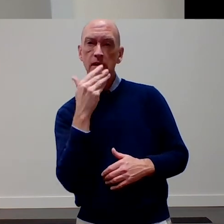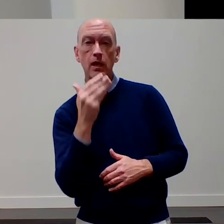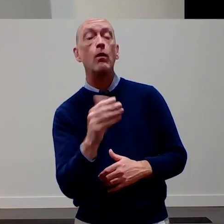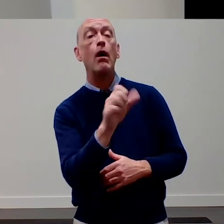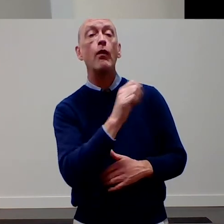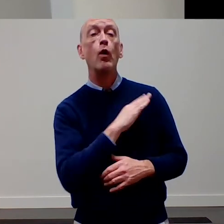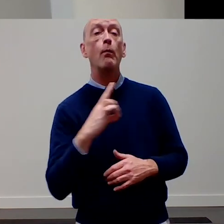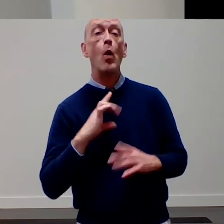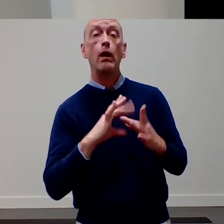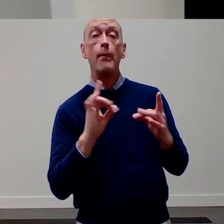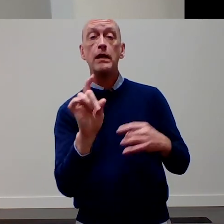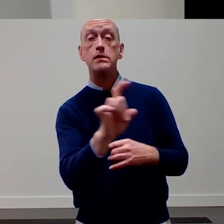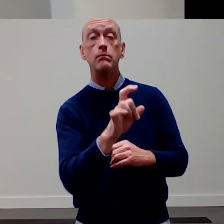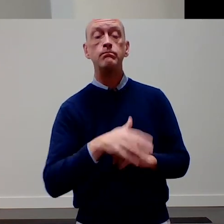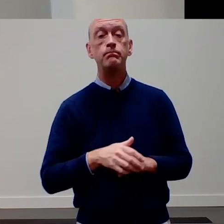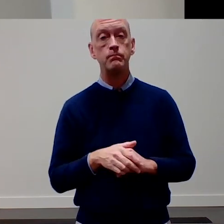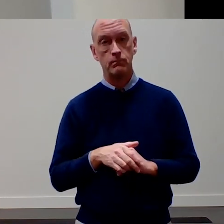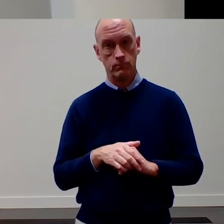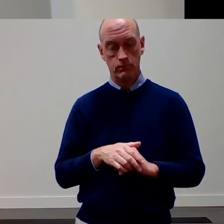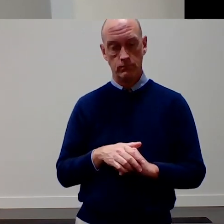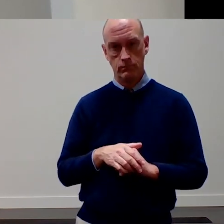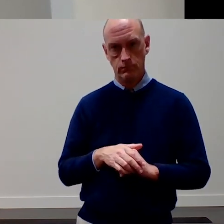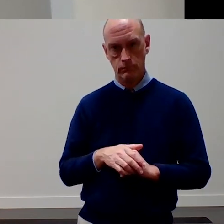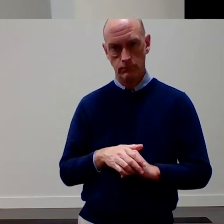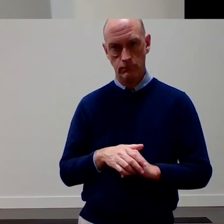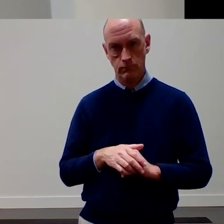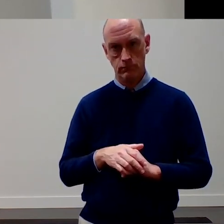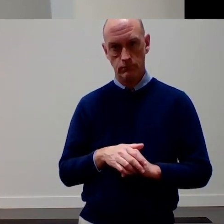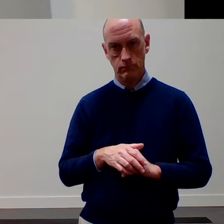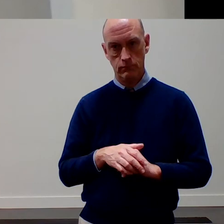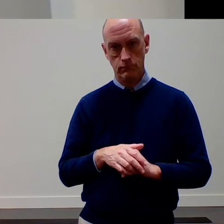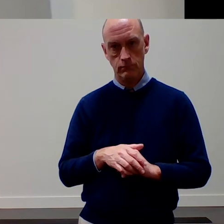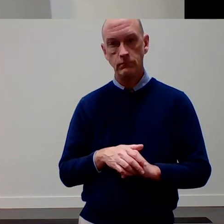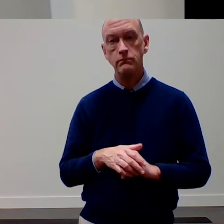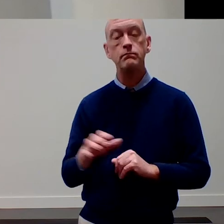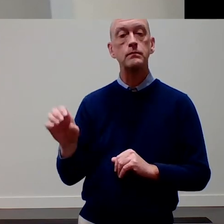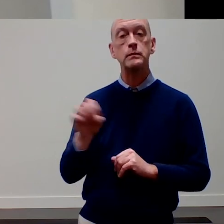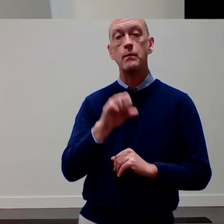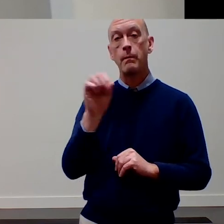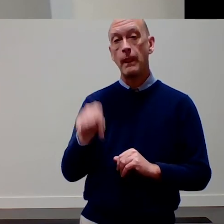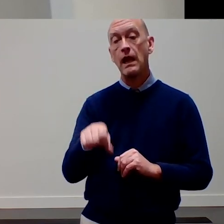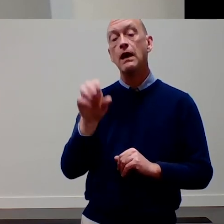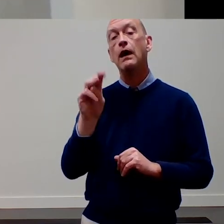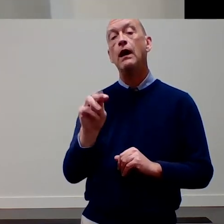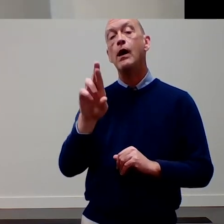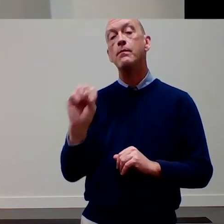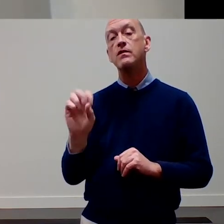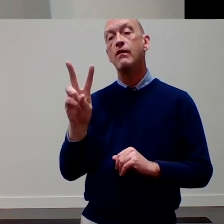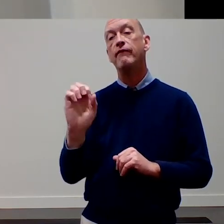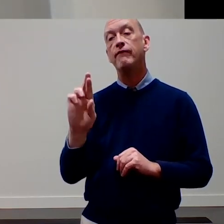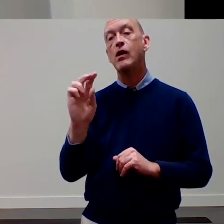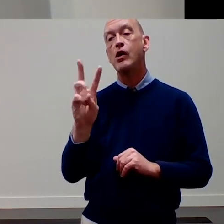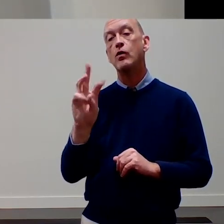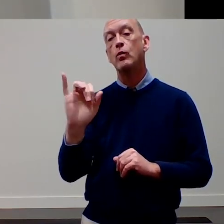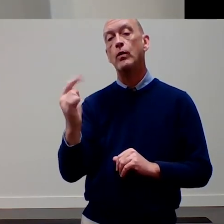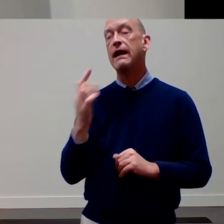ran on telling the truth, even when the truth is uncomfortable and painful, but as a board member with